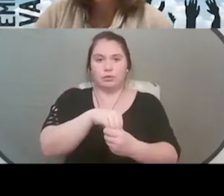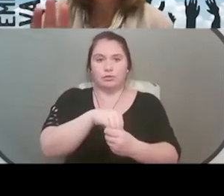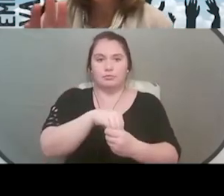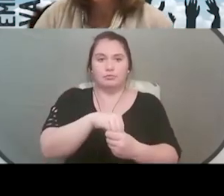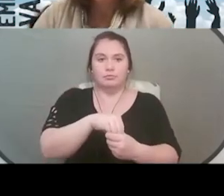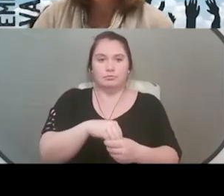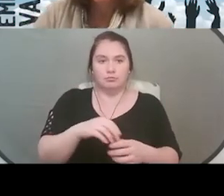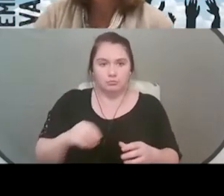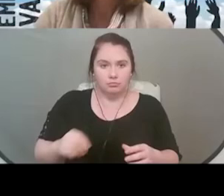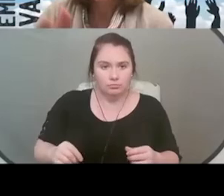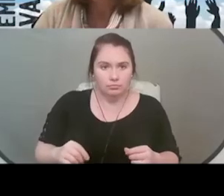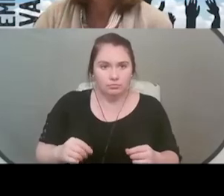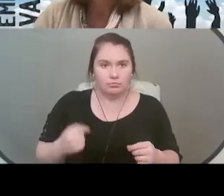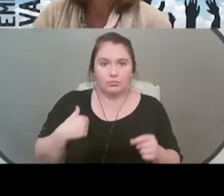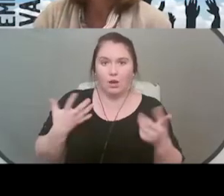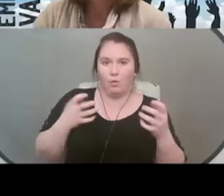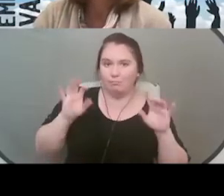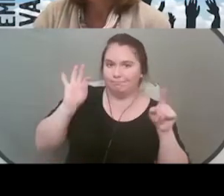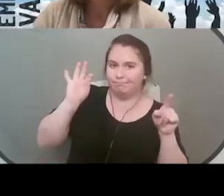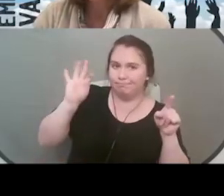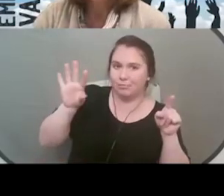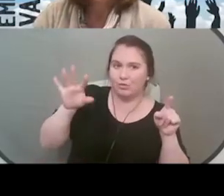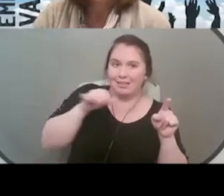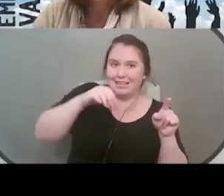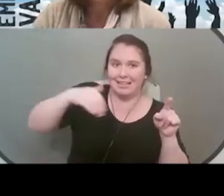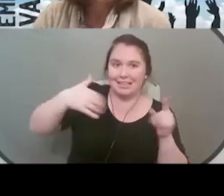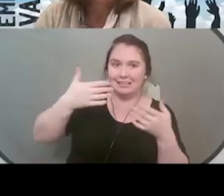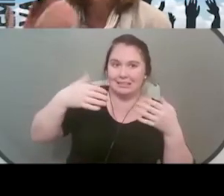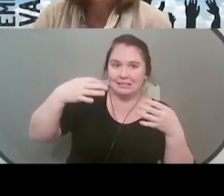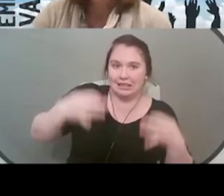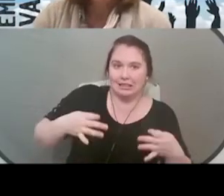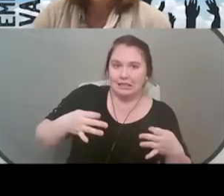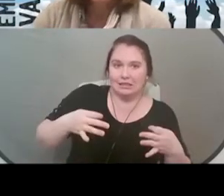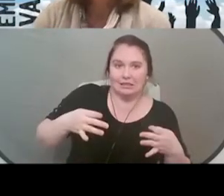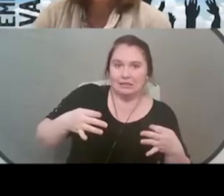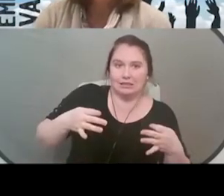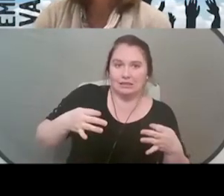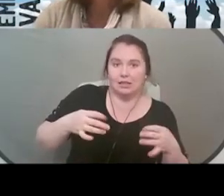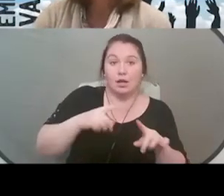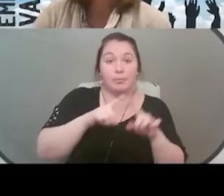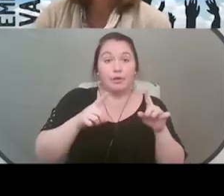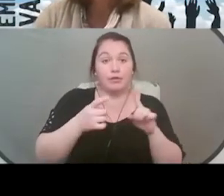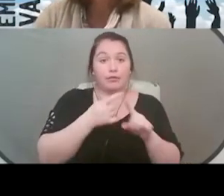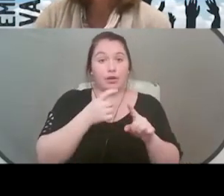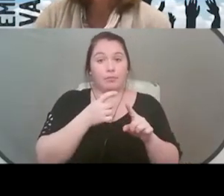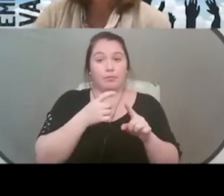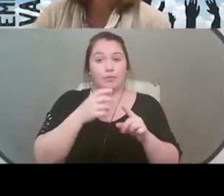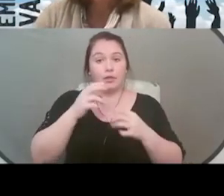the architect, I was just going to chime in. We haven't made that decision. We haven't made it, but from the architect